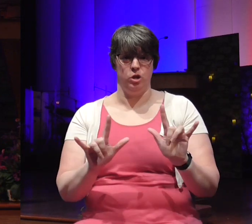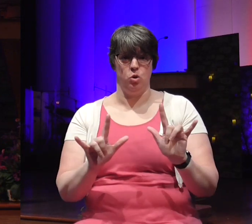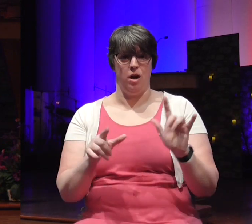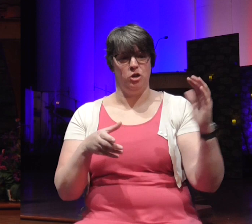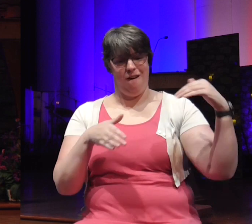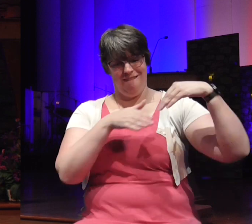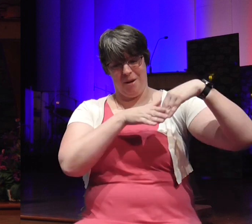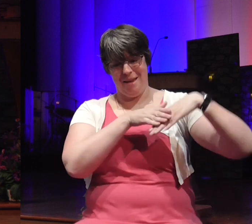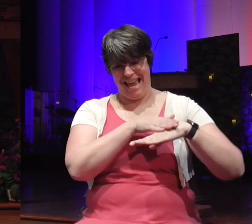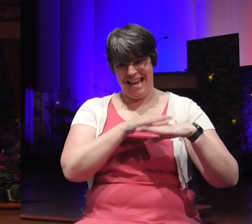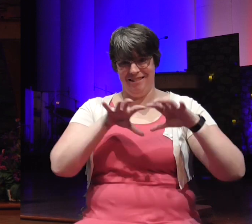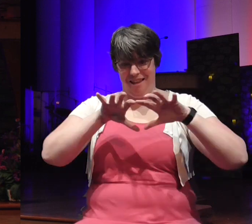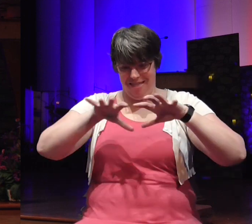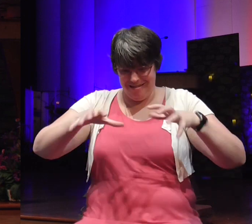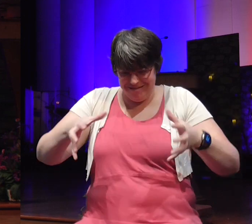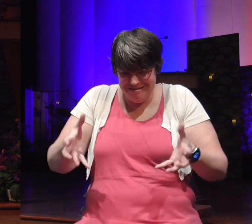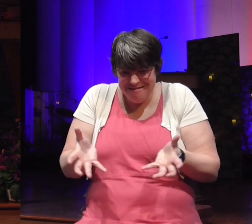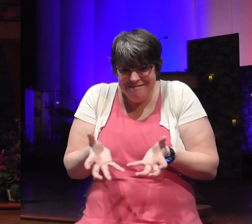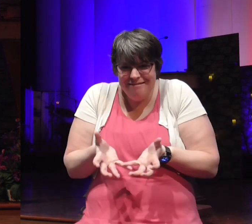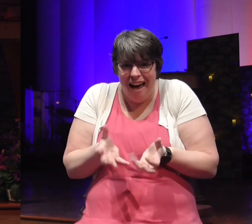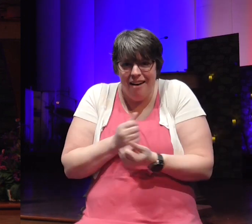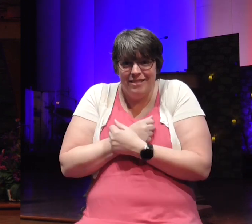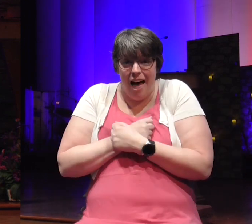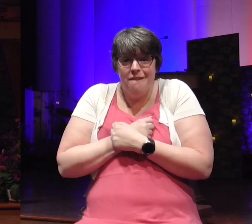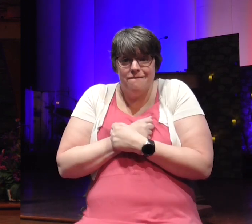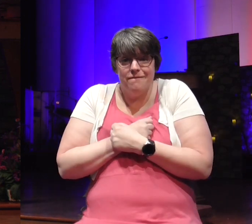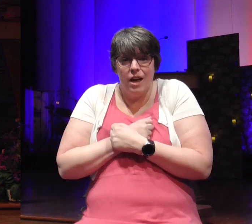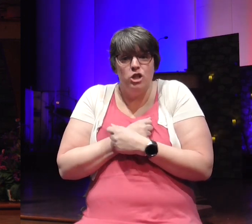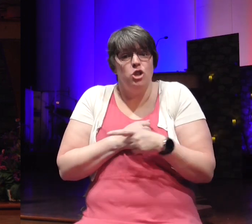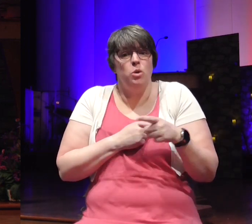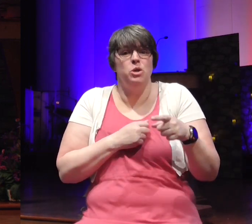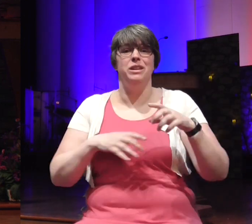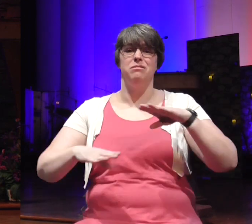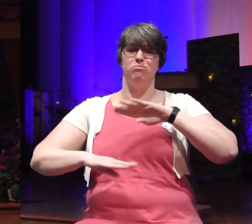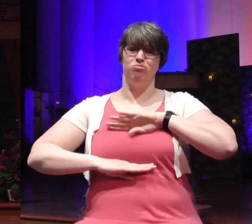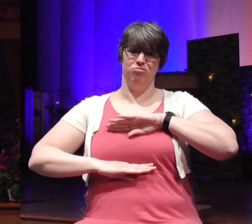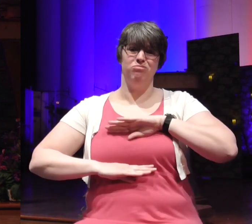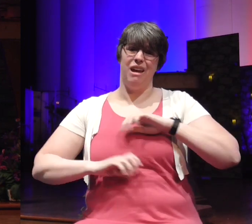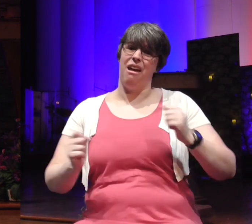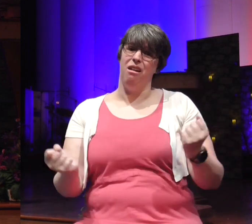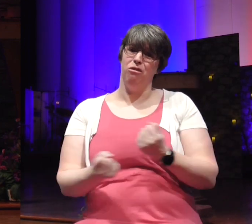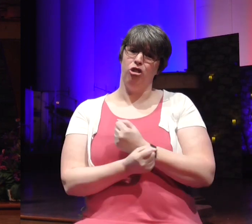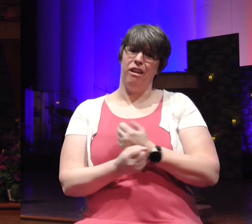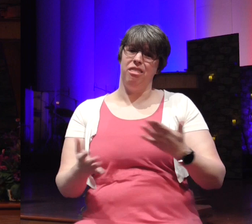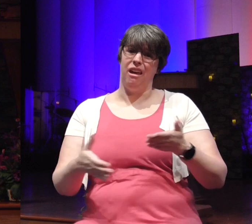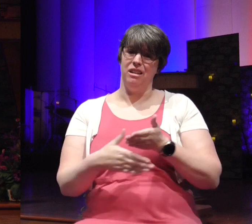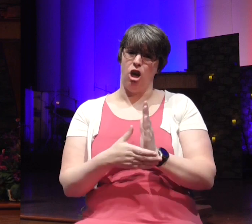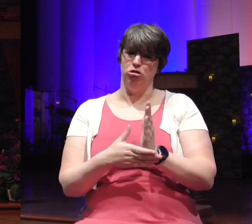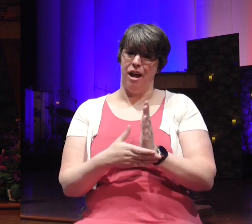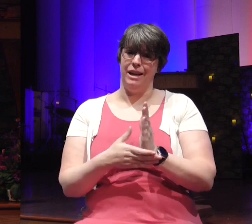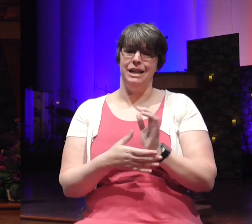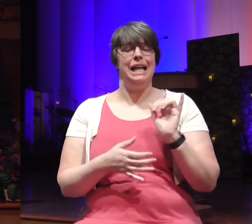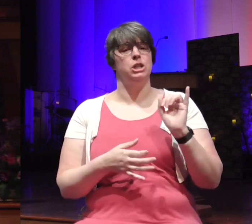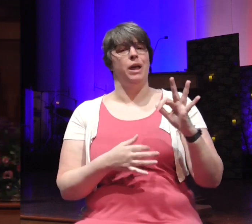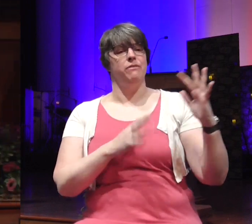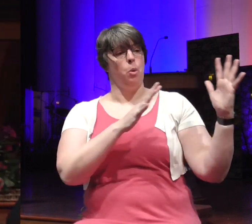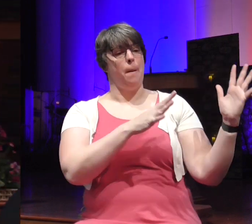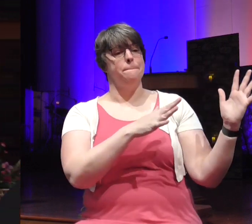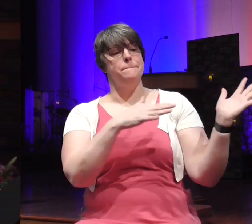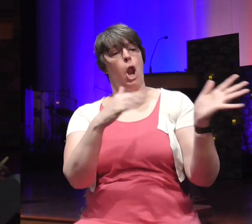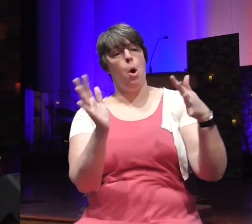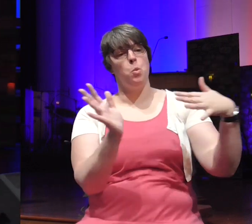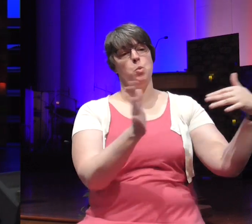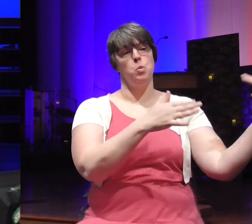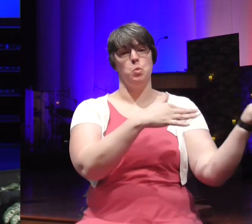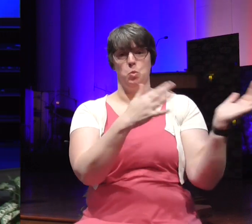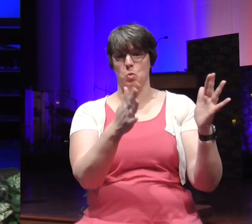love, and so rest assured all is well. And if you were blown about this week,